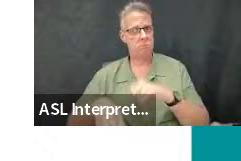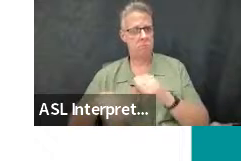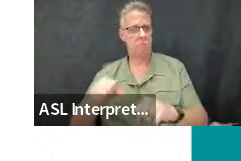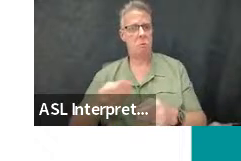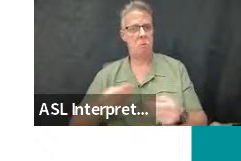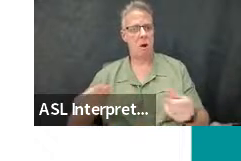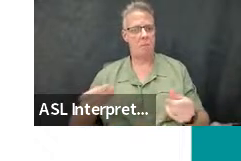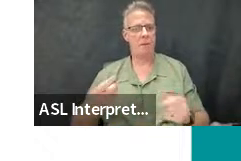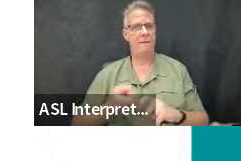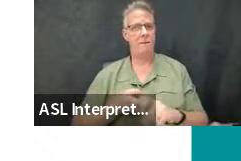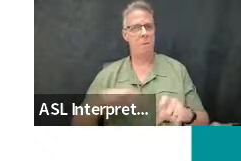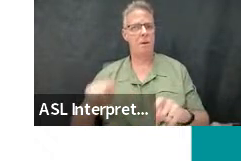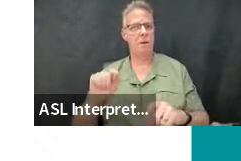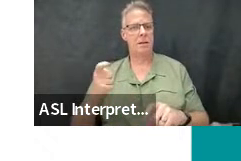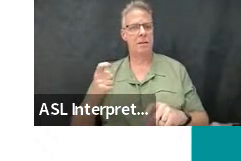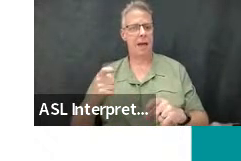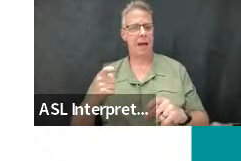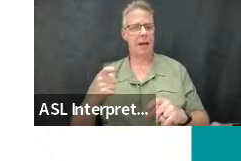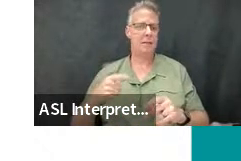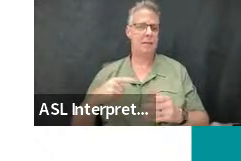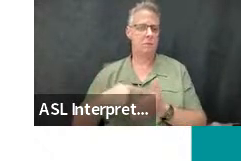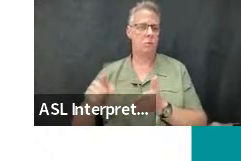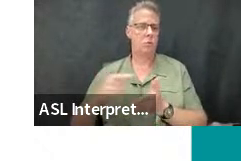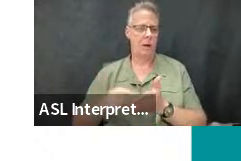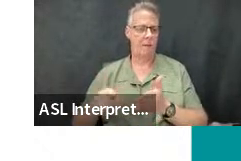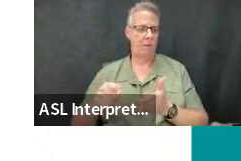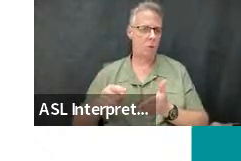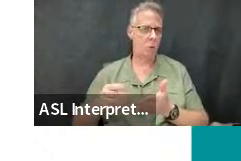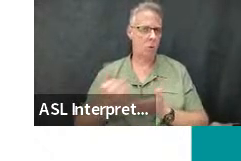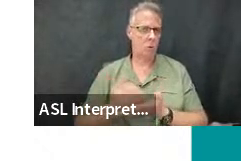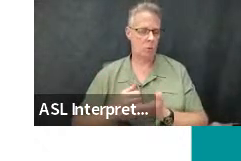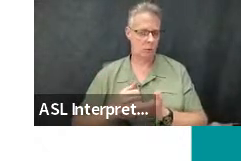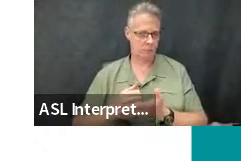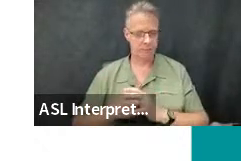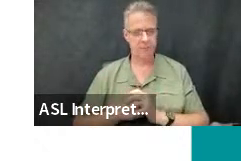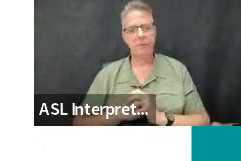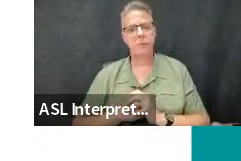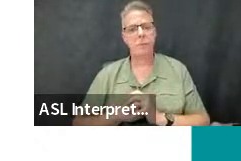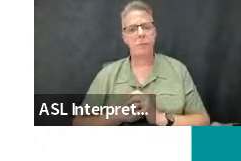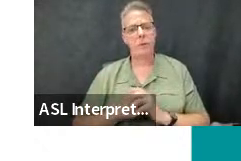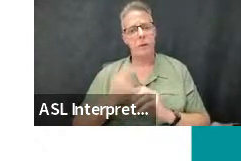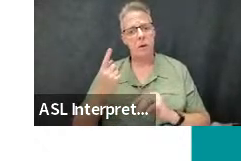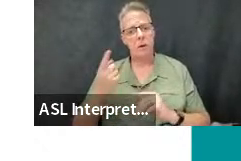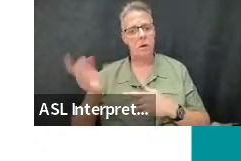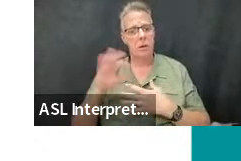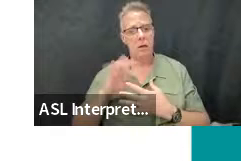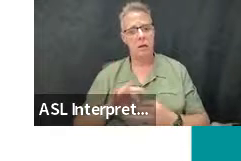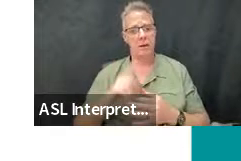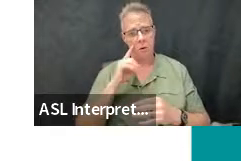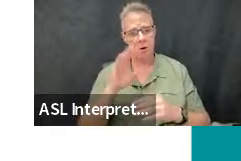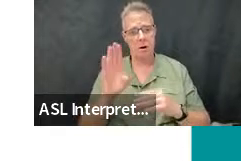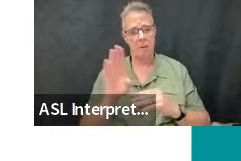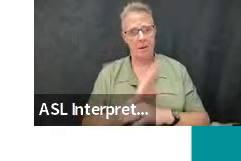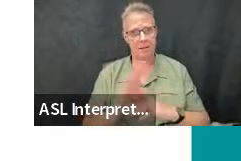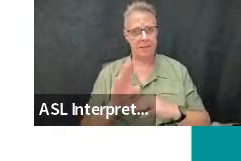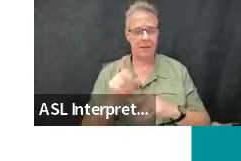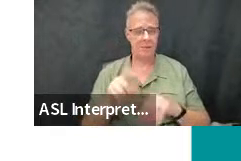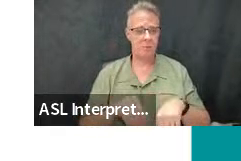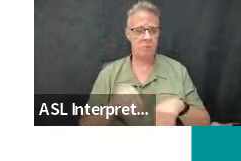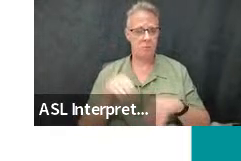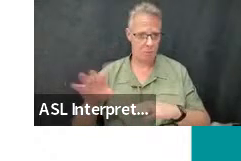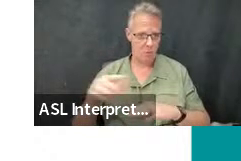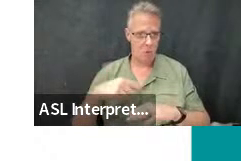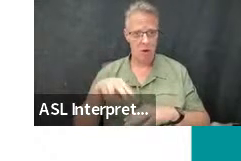property out of the tax revenue system. There are, with the association of business displacements, we are looking